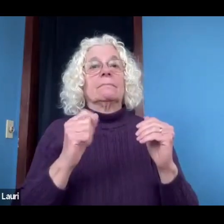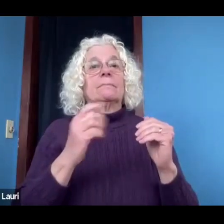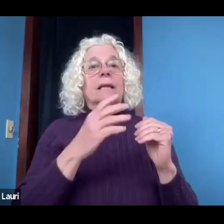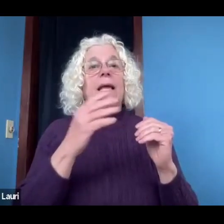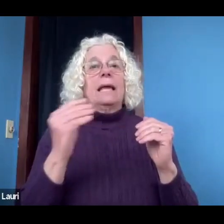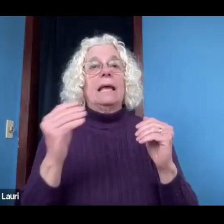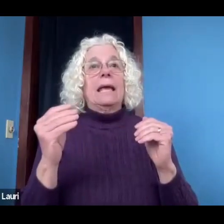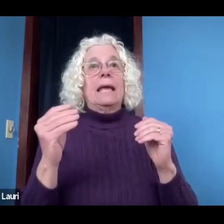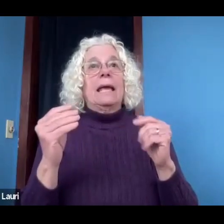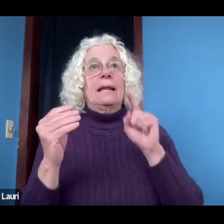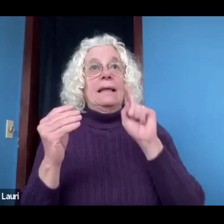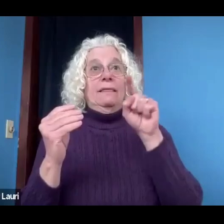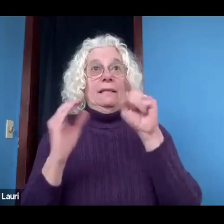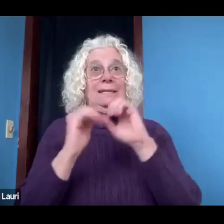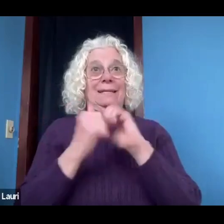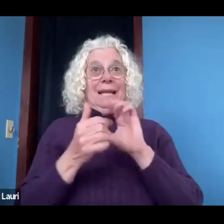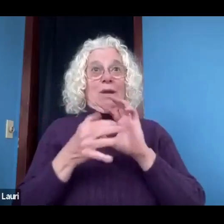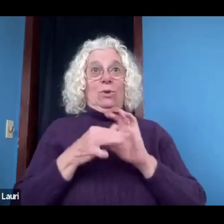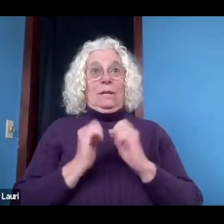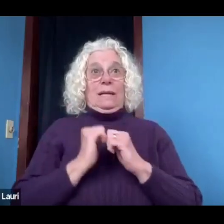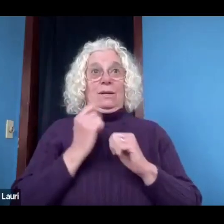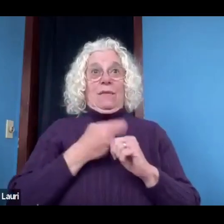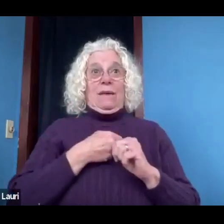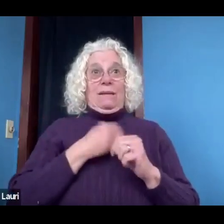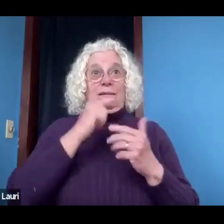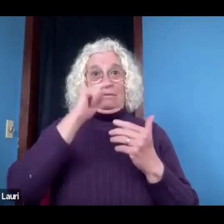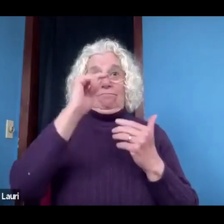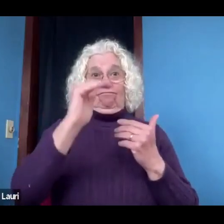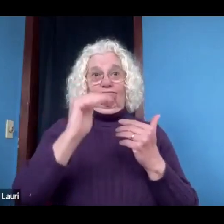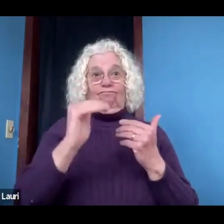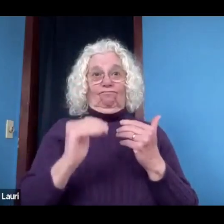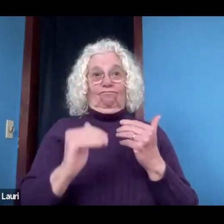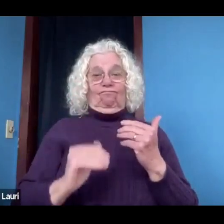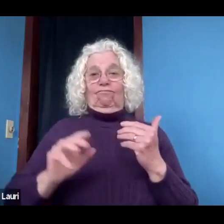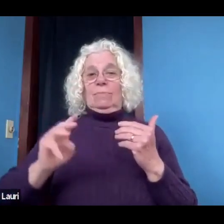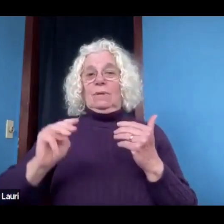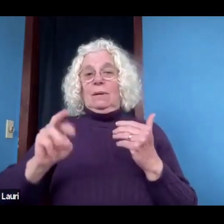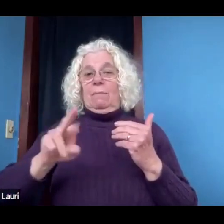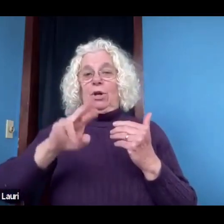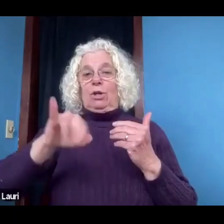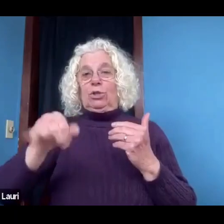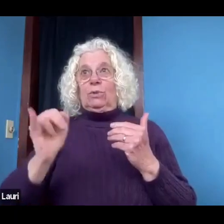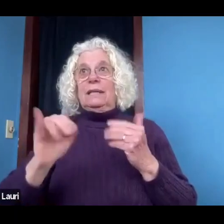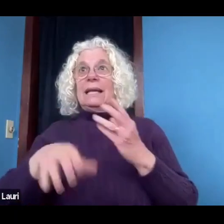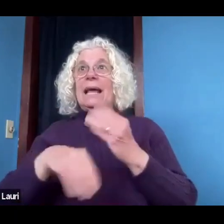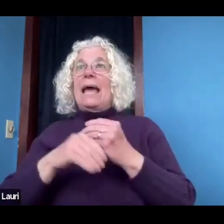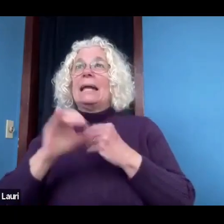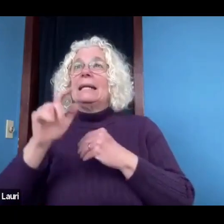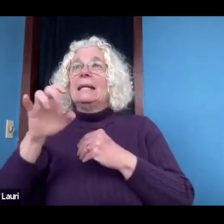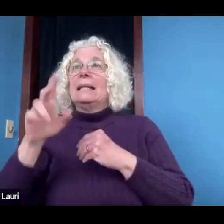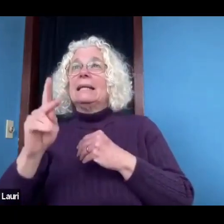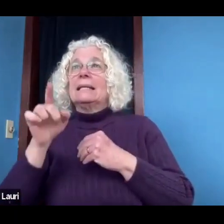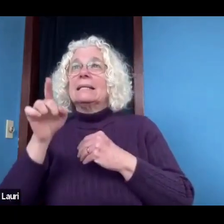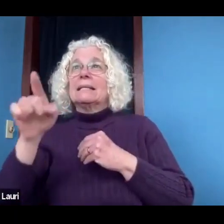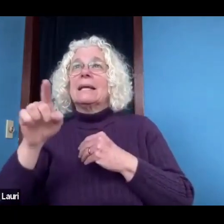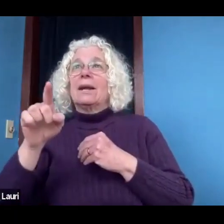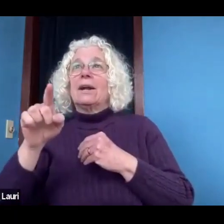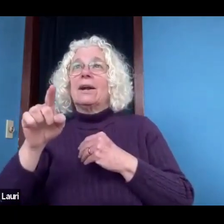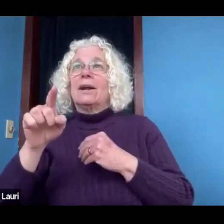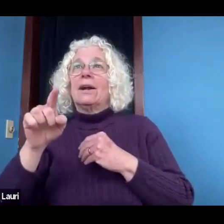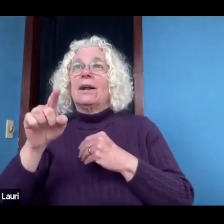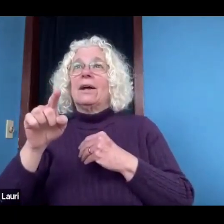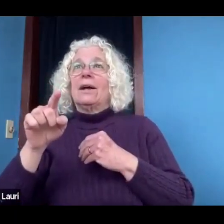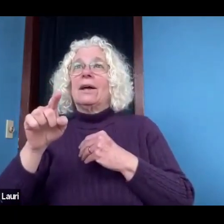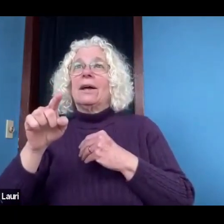on how you can connect with us. I know Marjorie's putting some links in the chat as well, but I will make sure that I